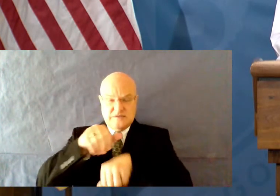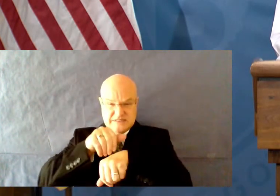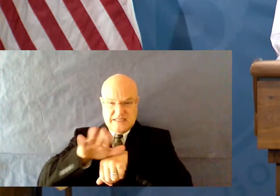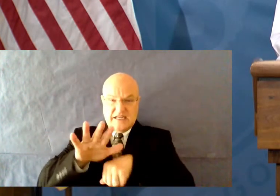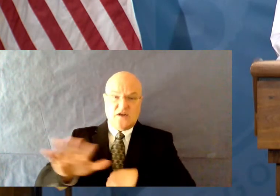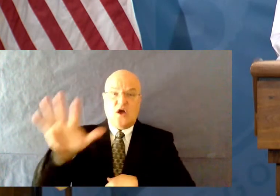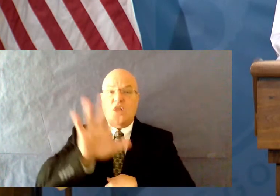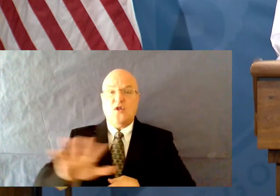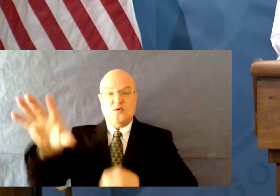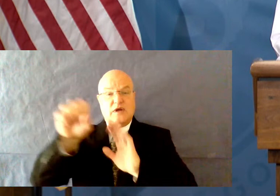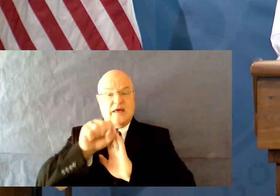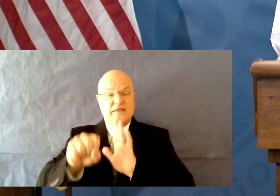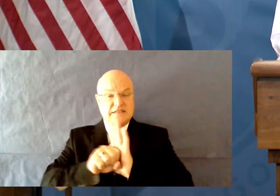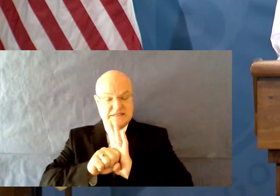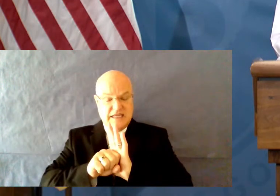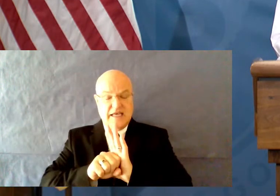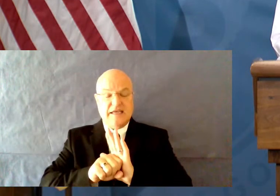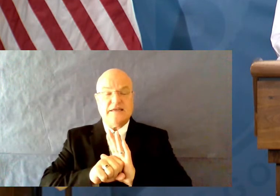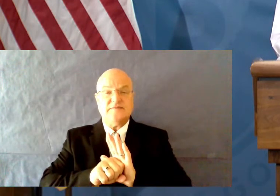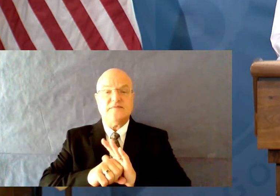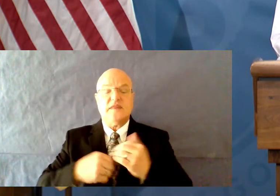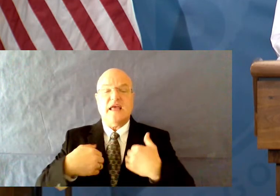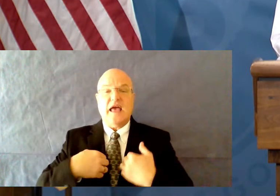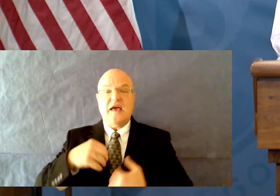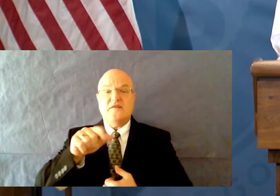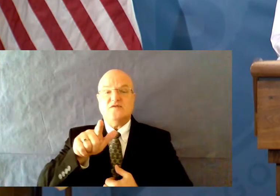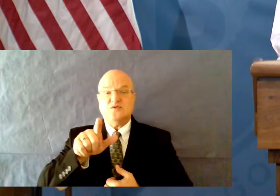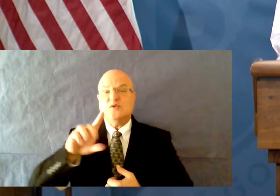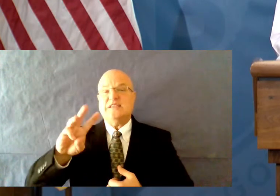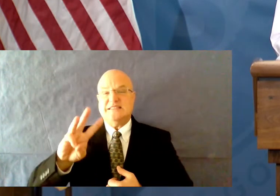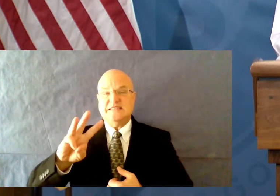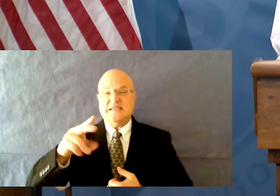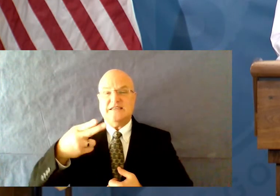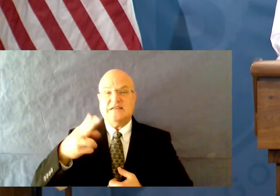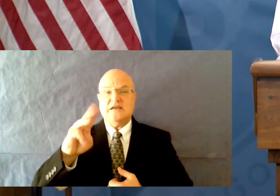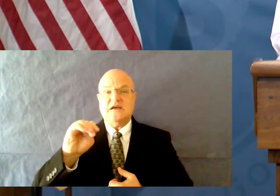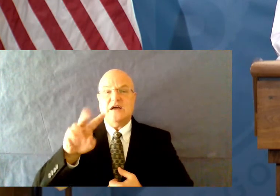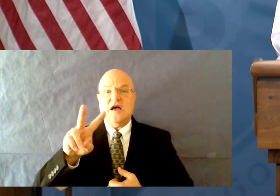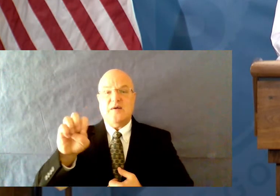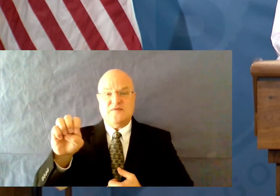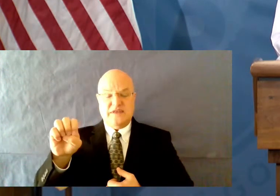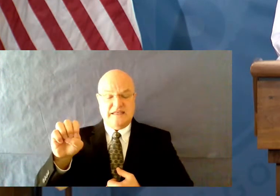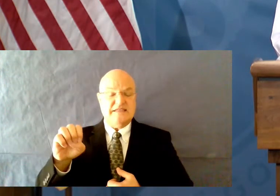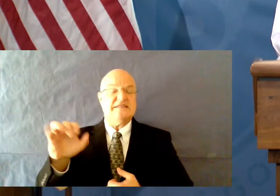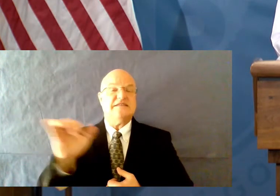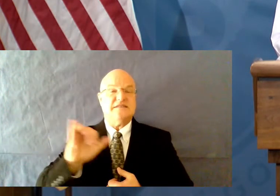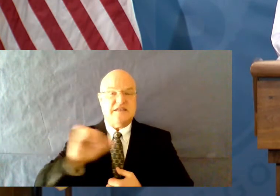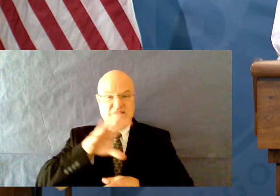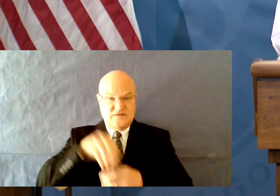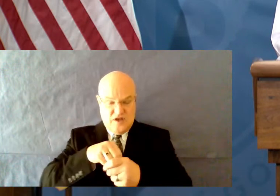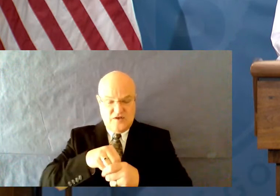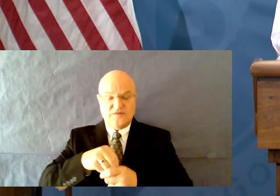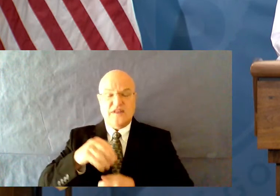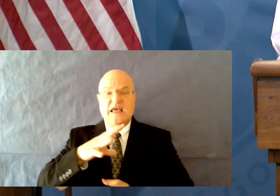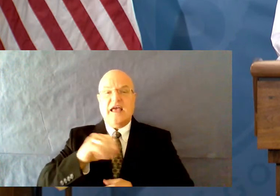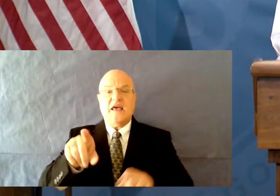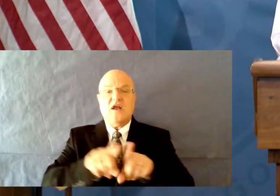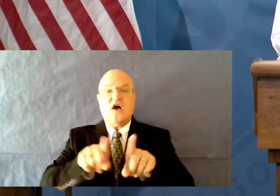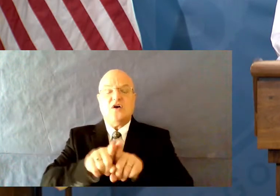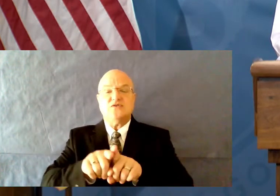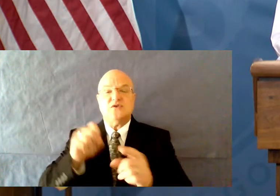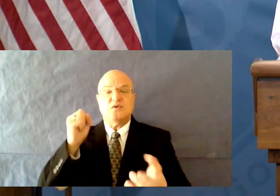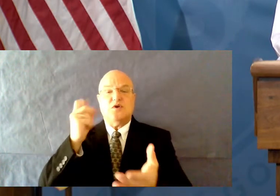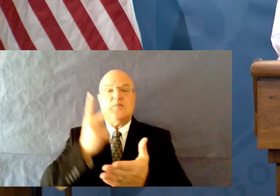state. We have 26 Humvees that are engaged. We have also approved